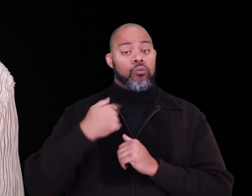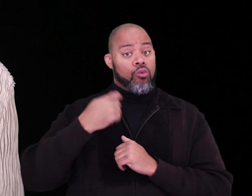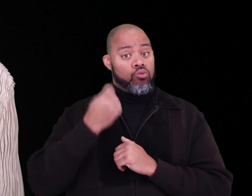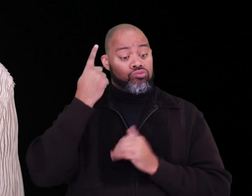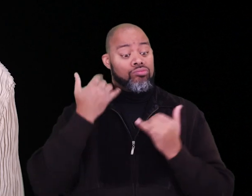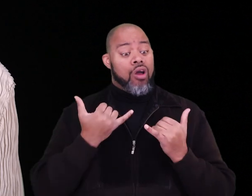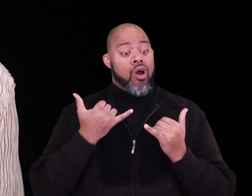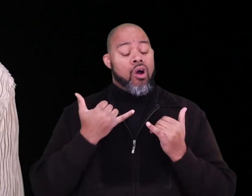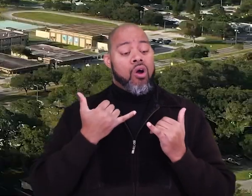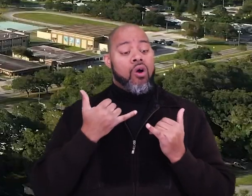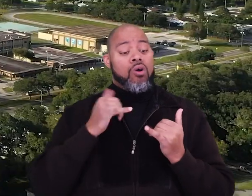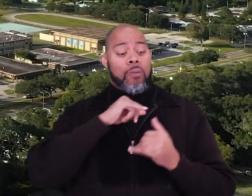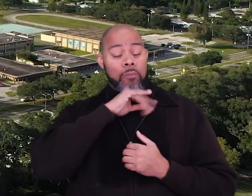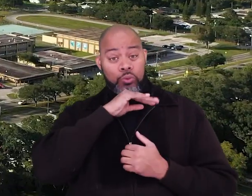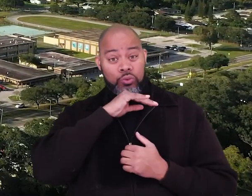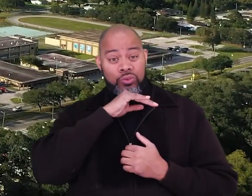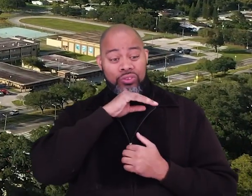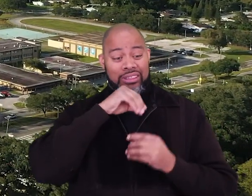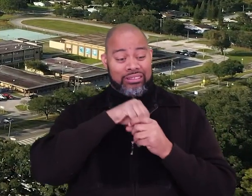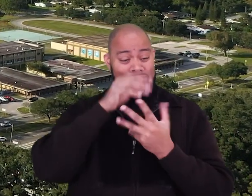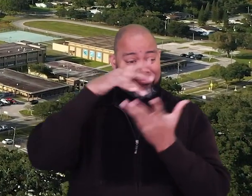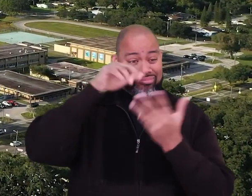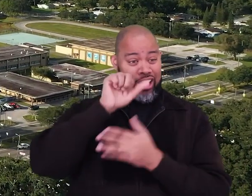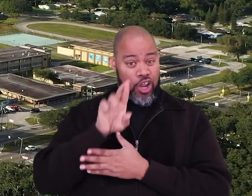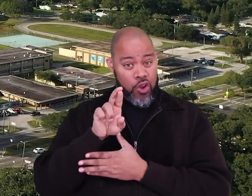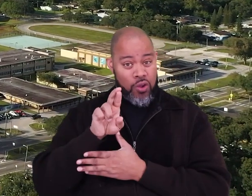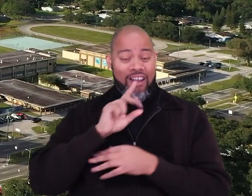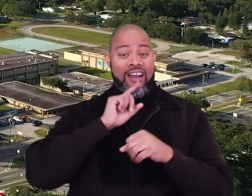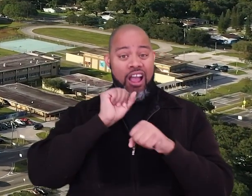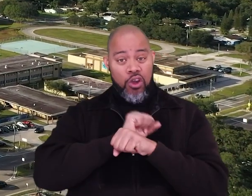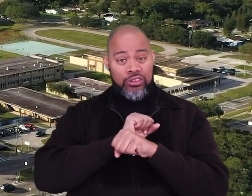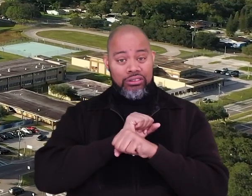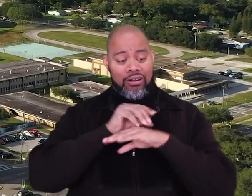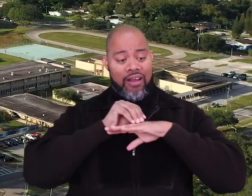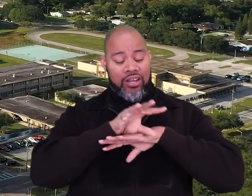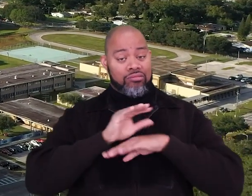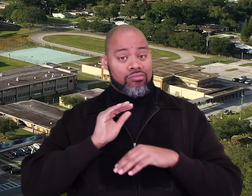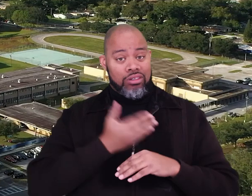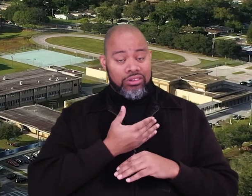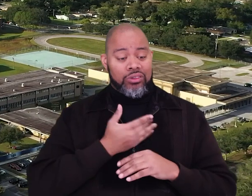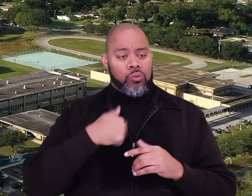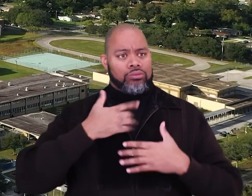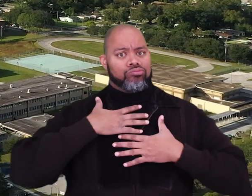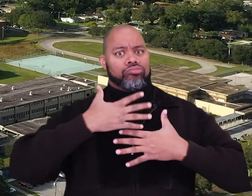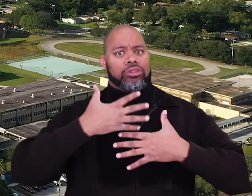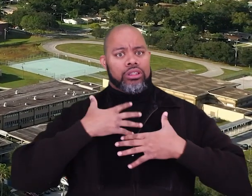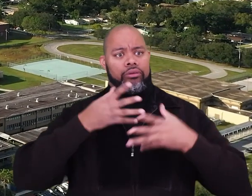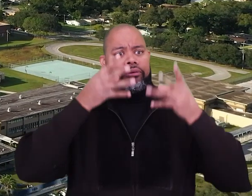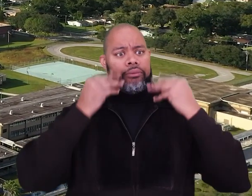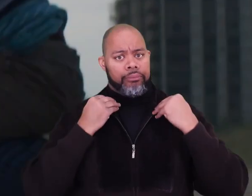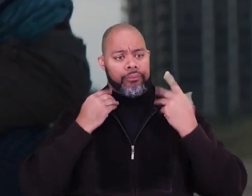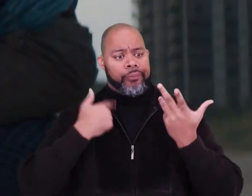We understand now that the pollutants that are in the air actually affects us as we